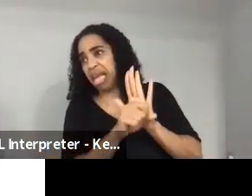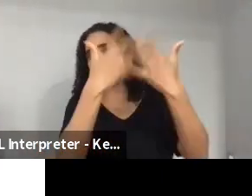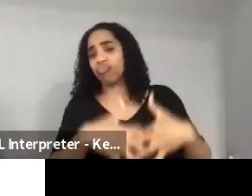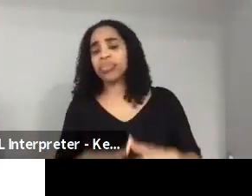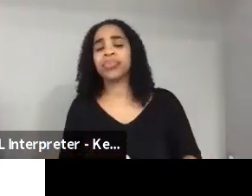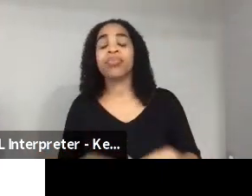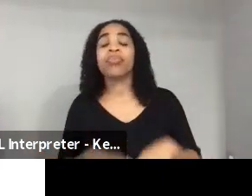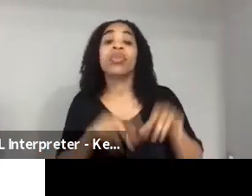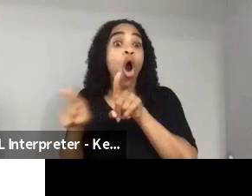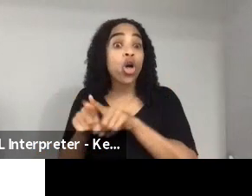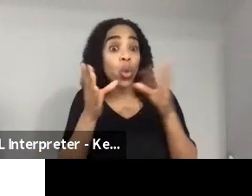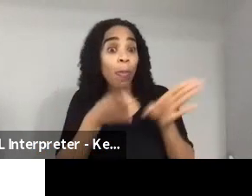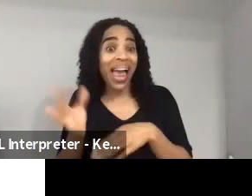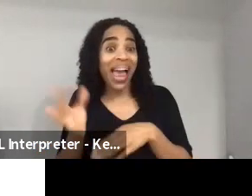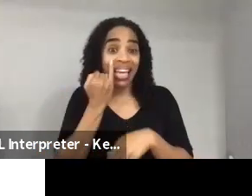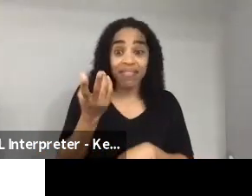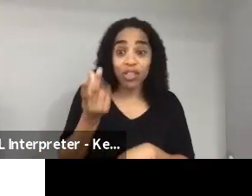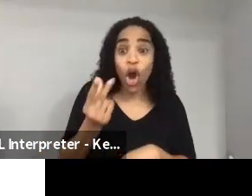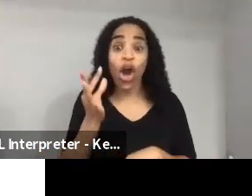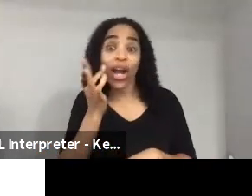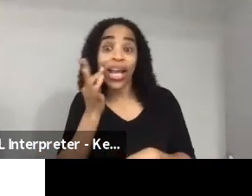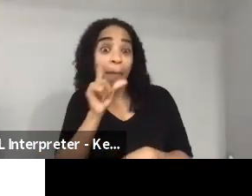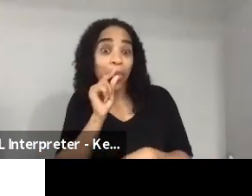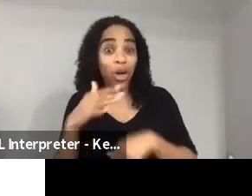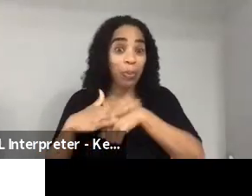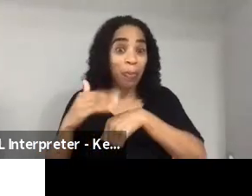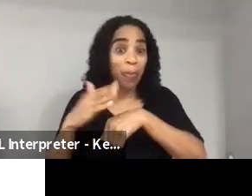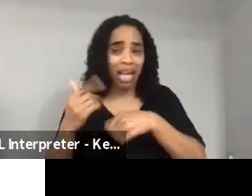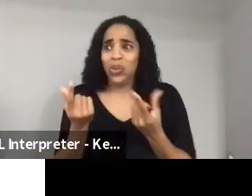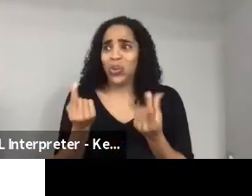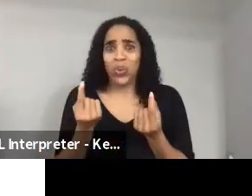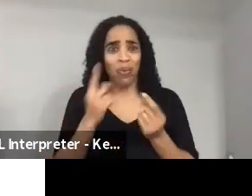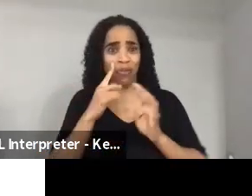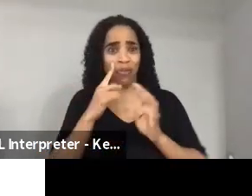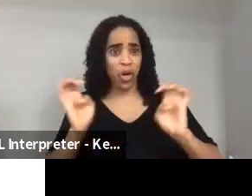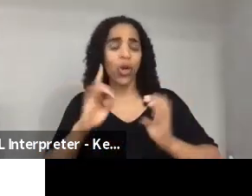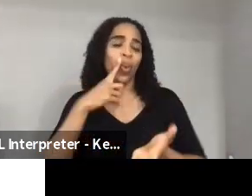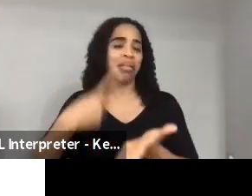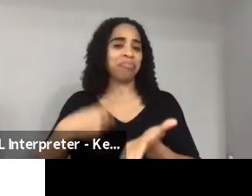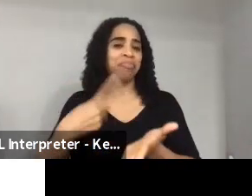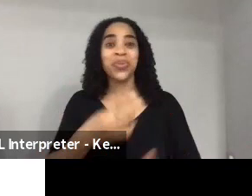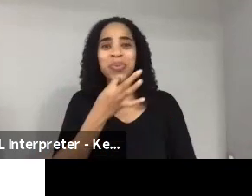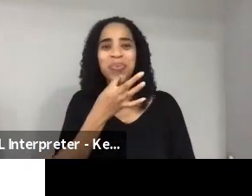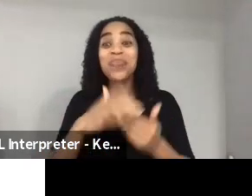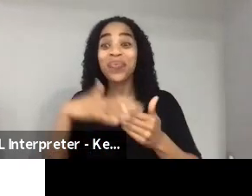pet, what you need to do. And we'll talk about that in a little bit too. Next.